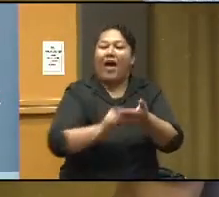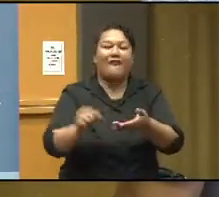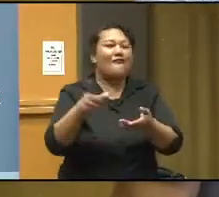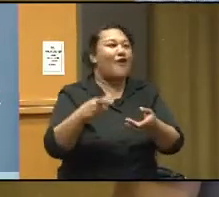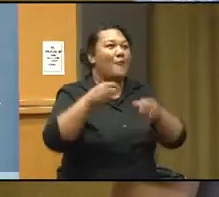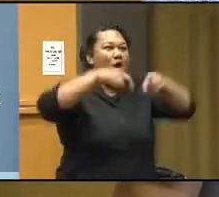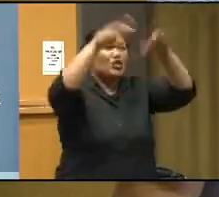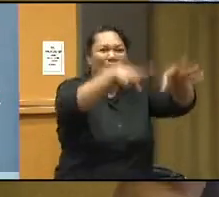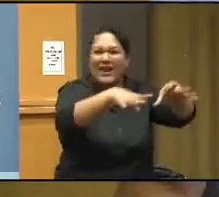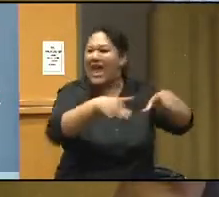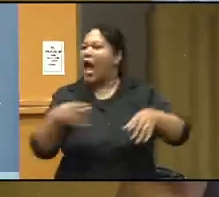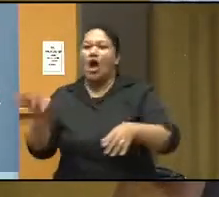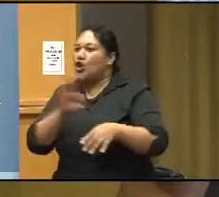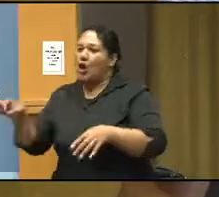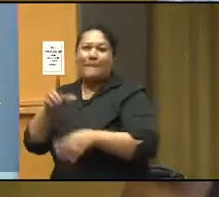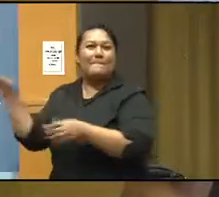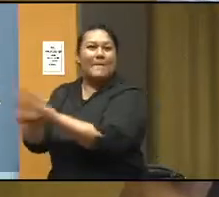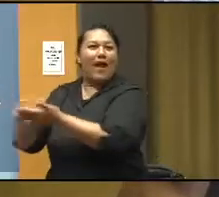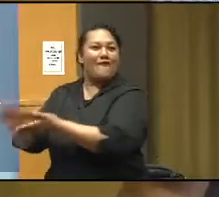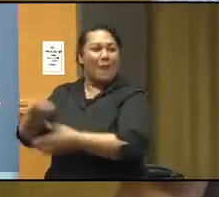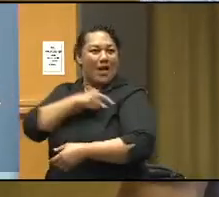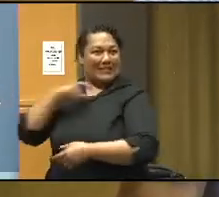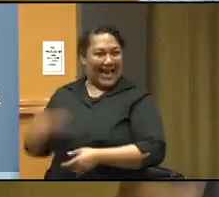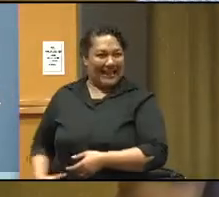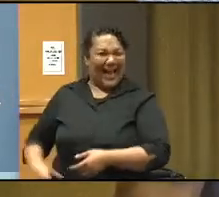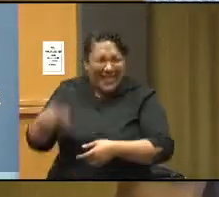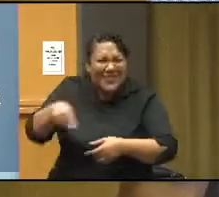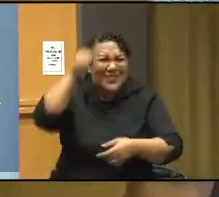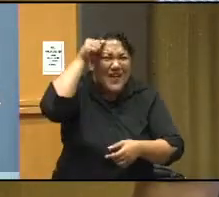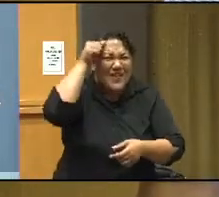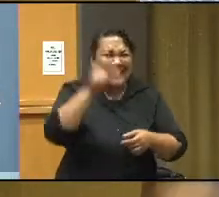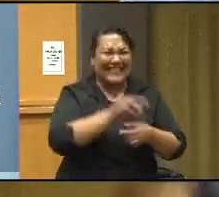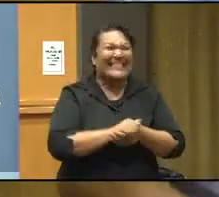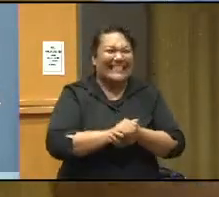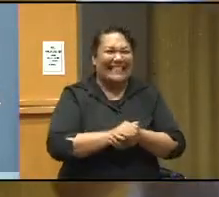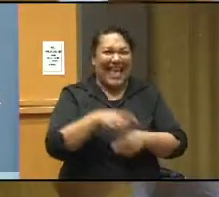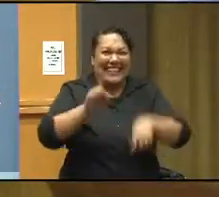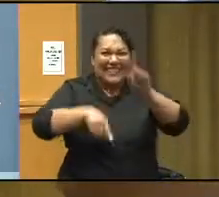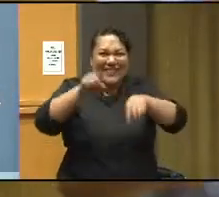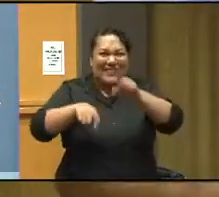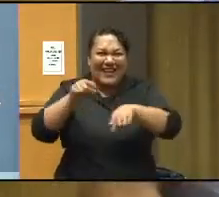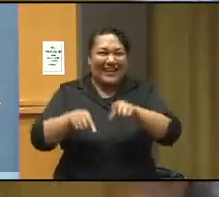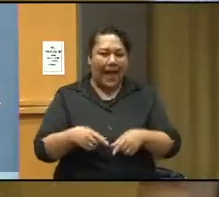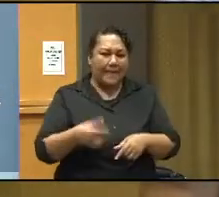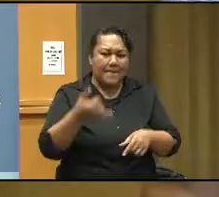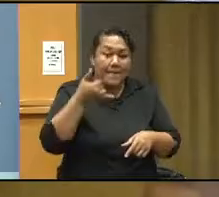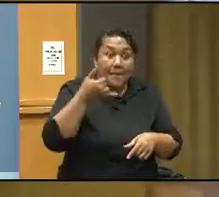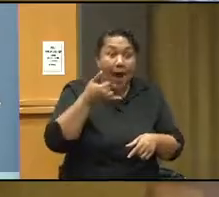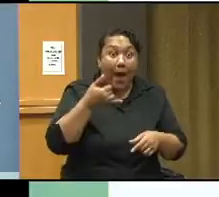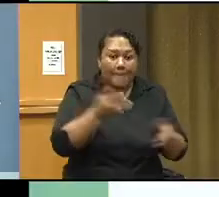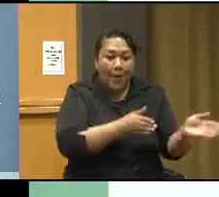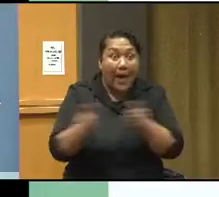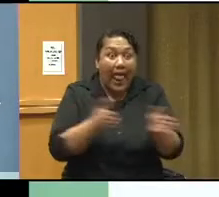with all sorts of responses with a justification, of course, on that one. Mobile learning, I've noticed